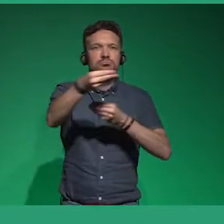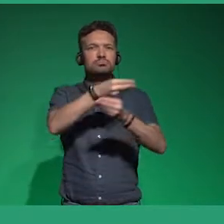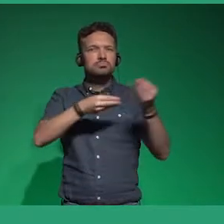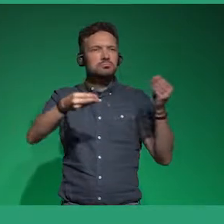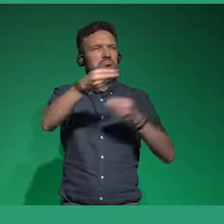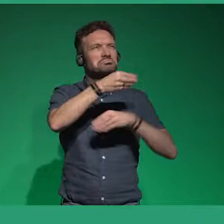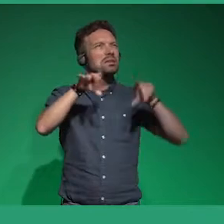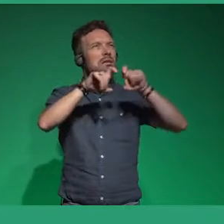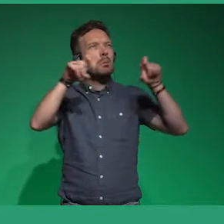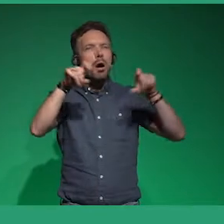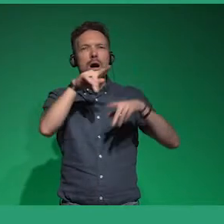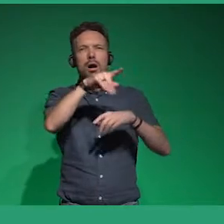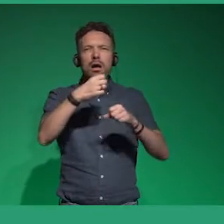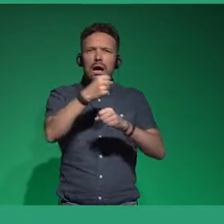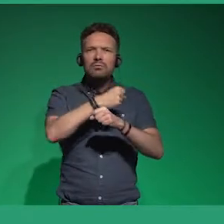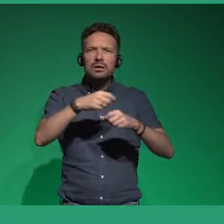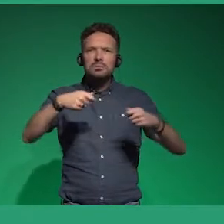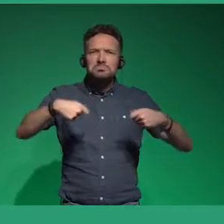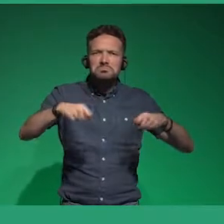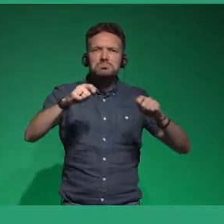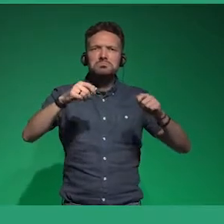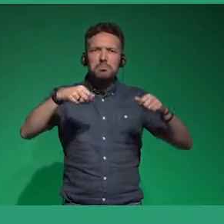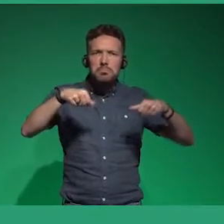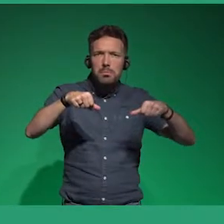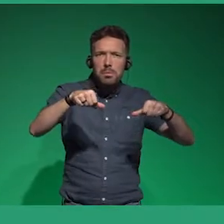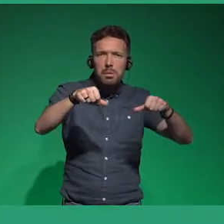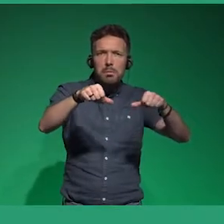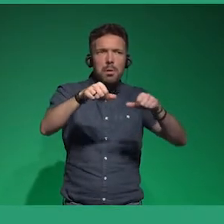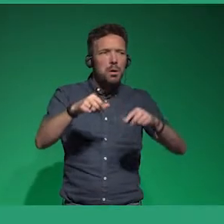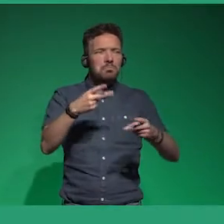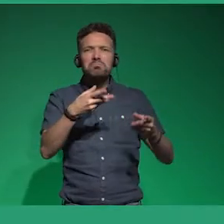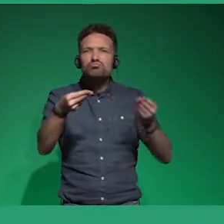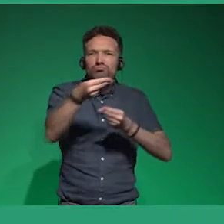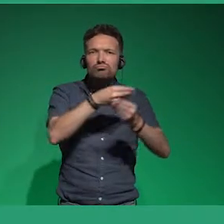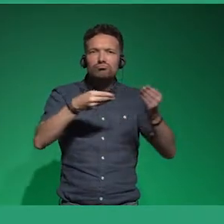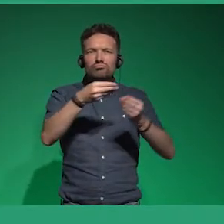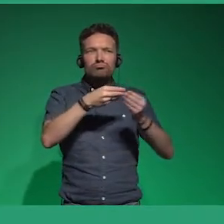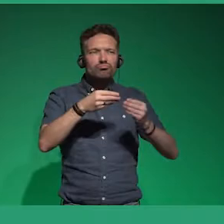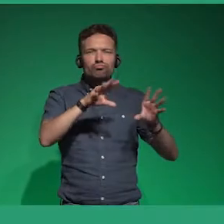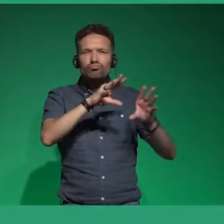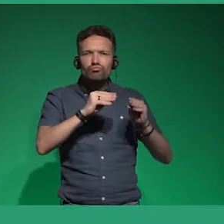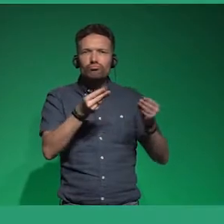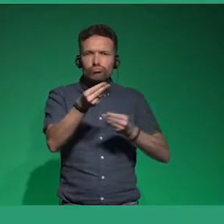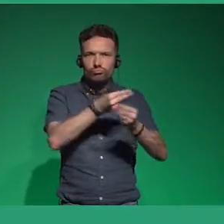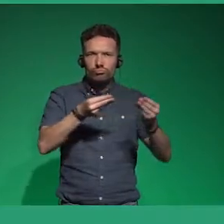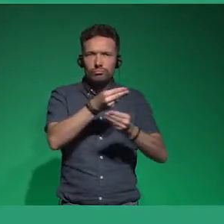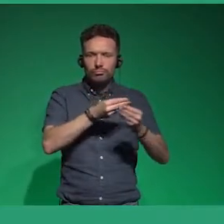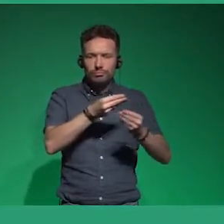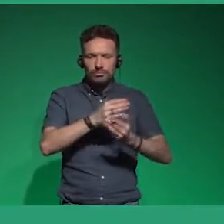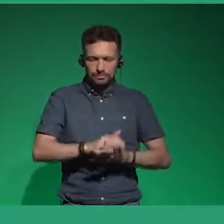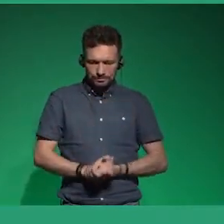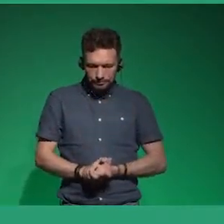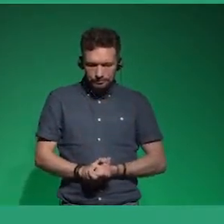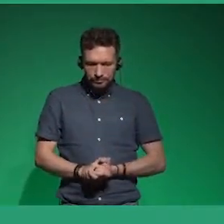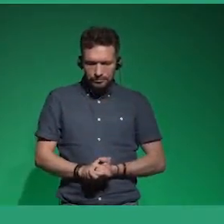very easy to get information on the internet, the price of a coffee in the market, both in a local, national, or international market. So that's how they